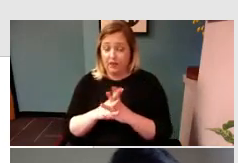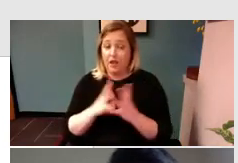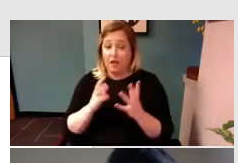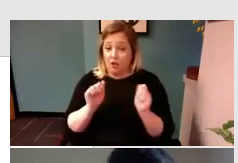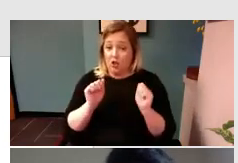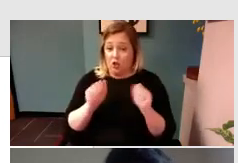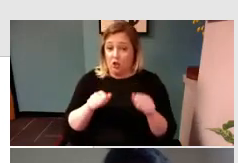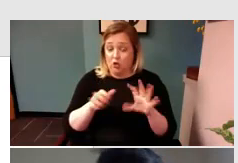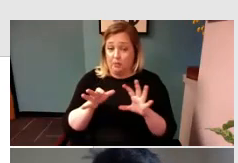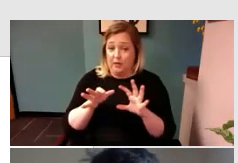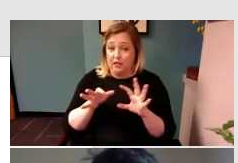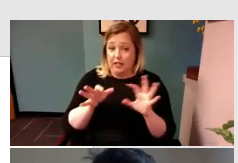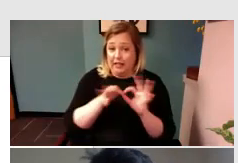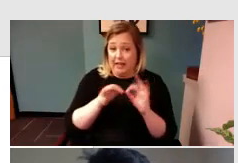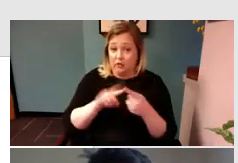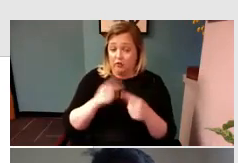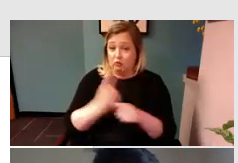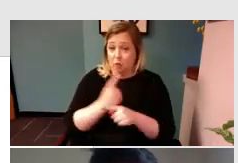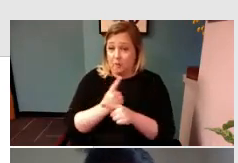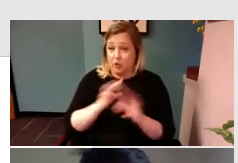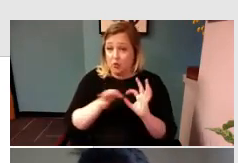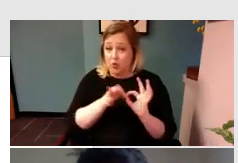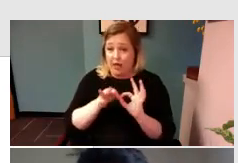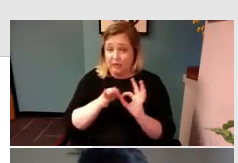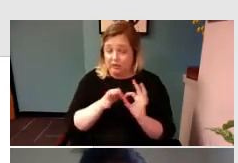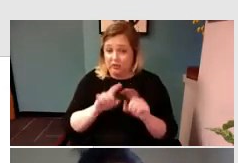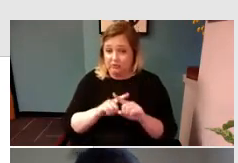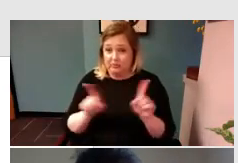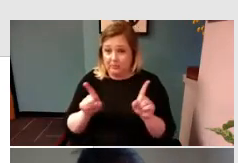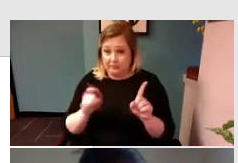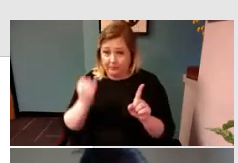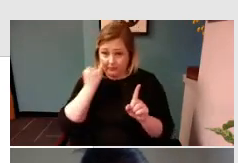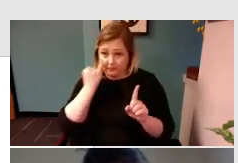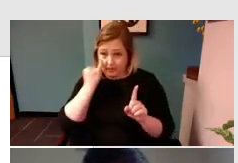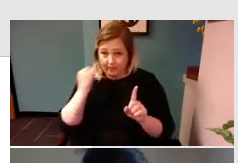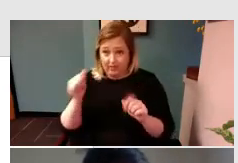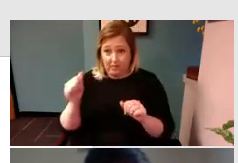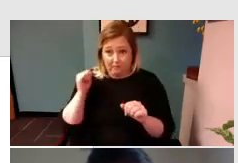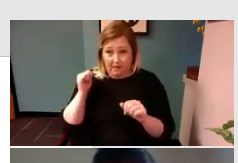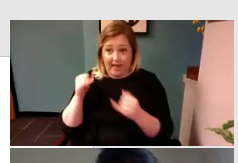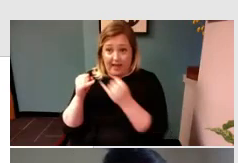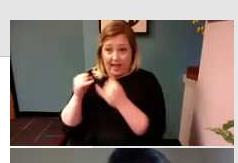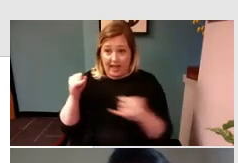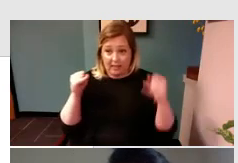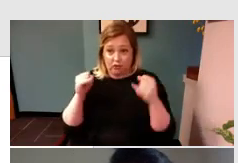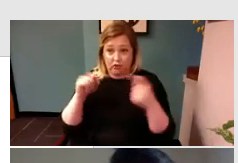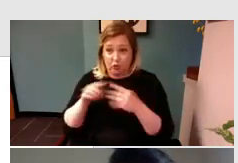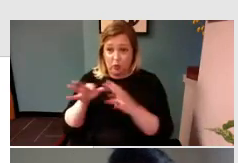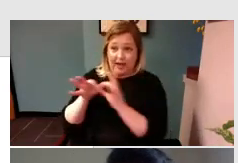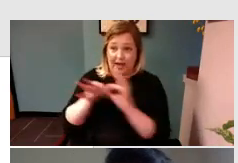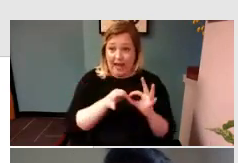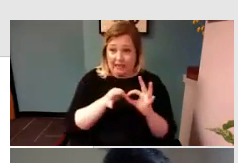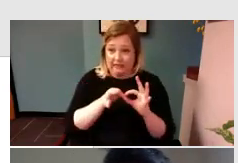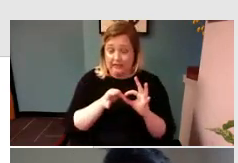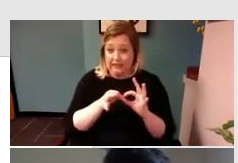But from the second tree here, let's say that there is an edge that connects back to the first tree. That is a back edge. However, that is not